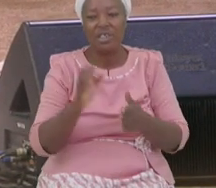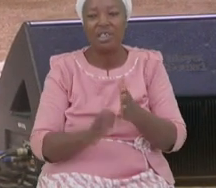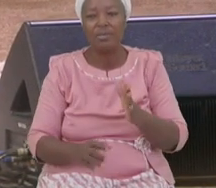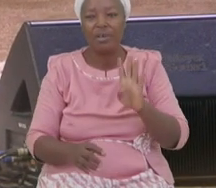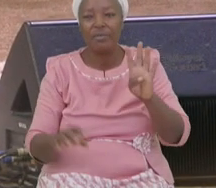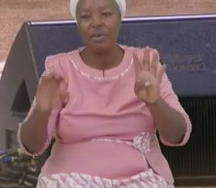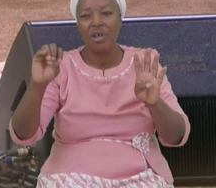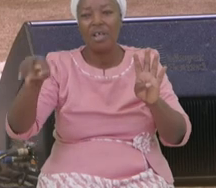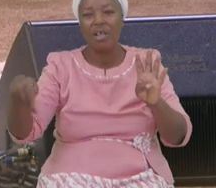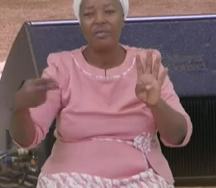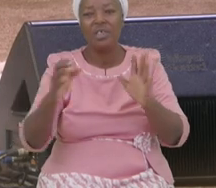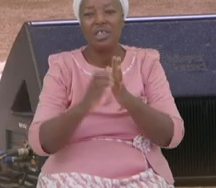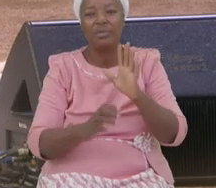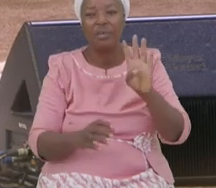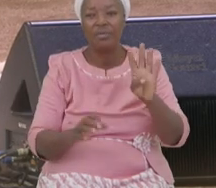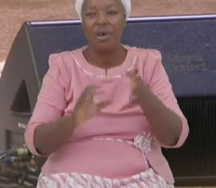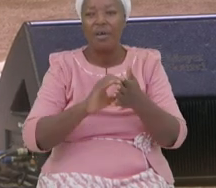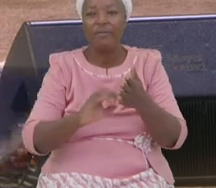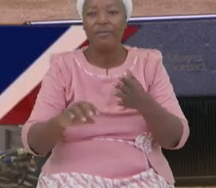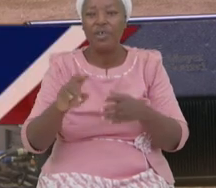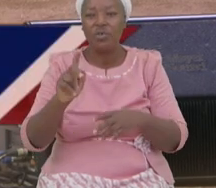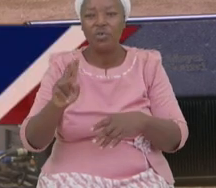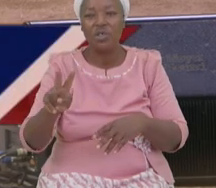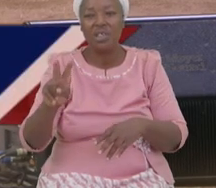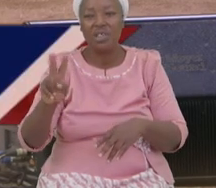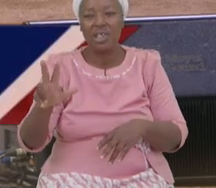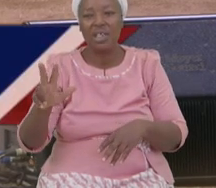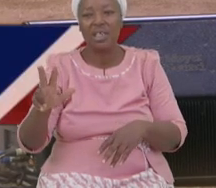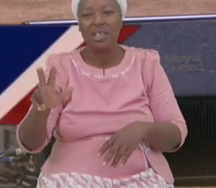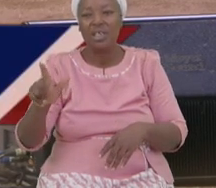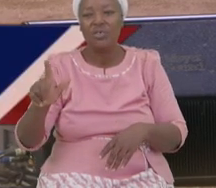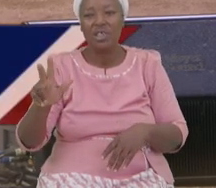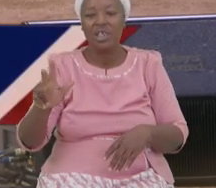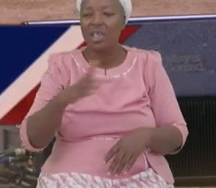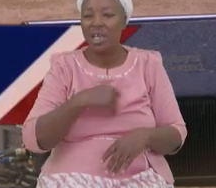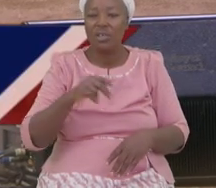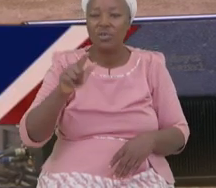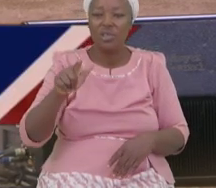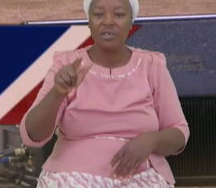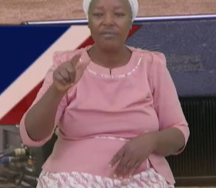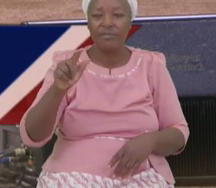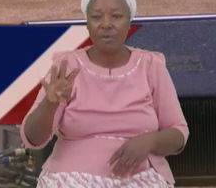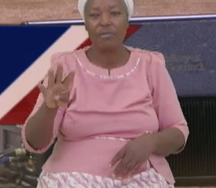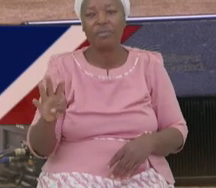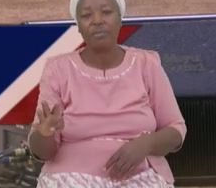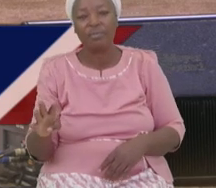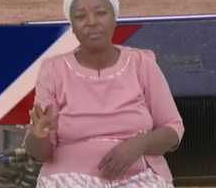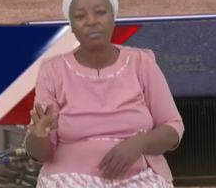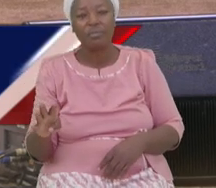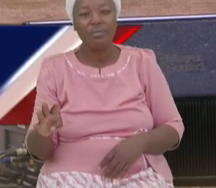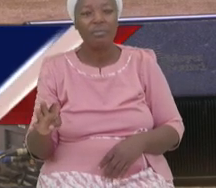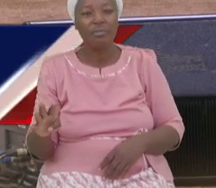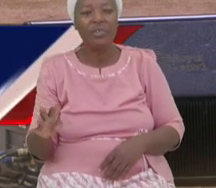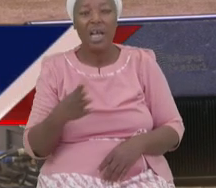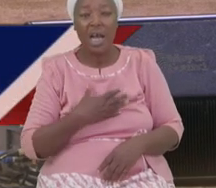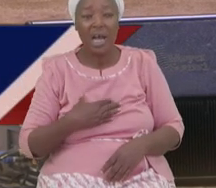4, verses 23 and 24. Ephesians chapter 4, verse 23, and